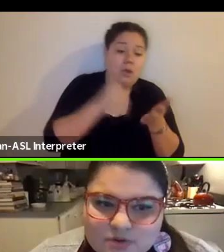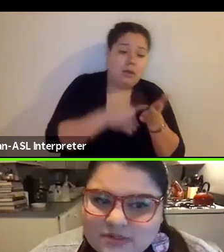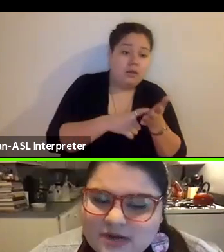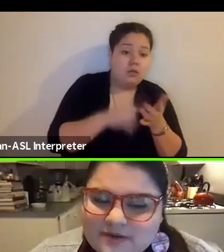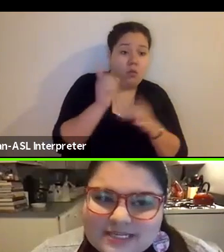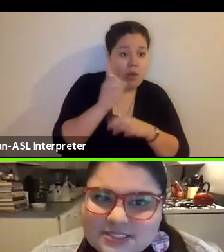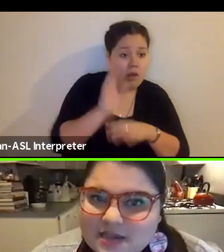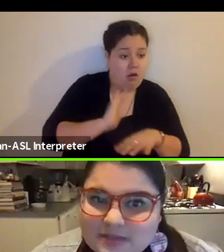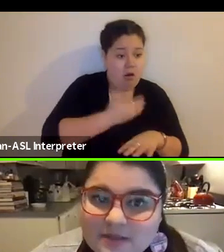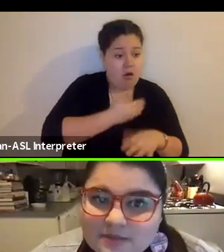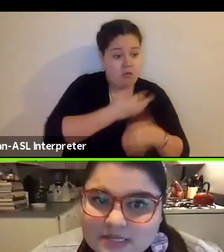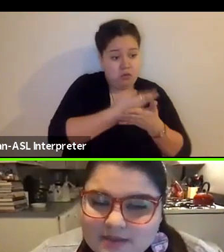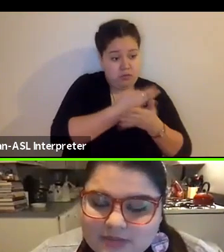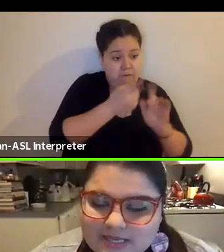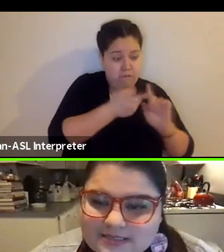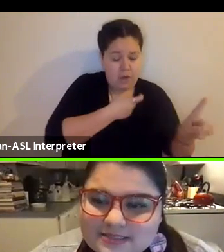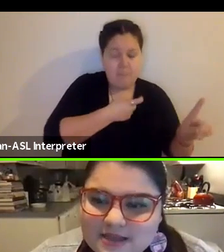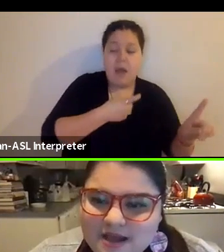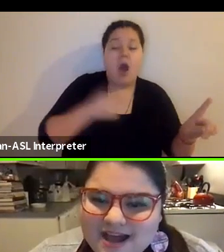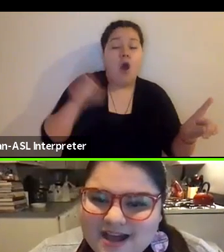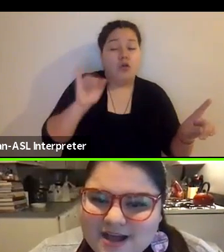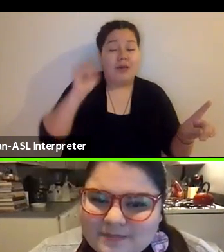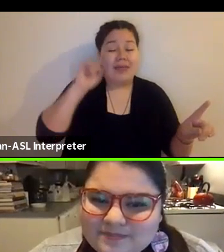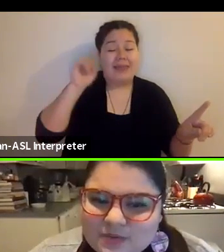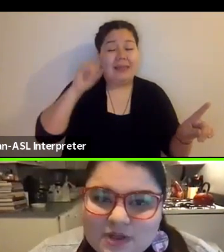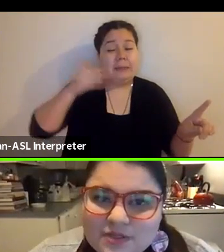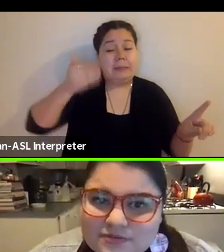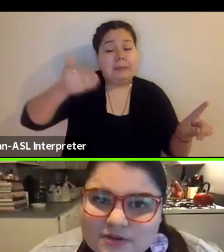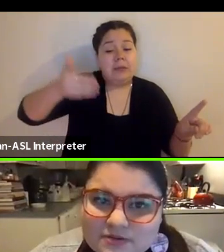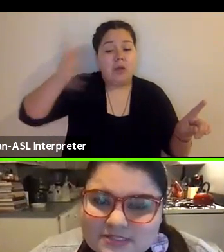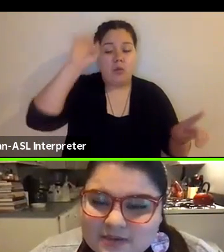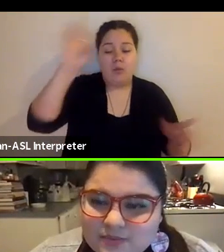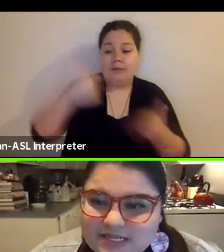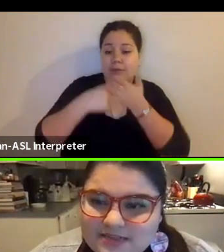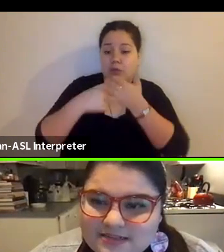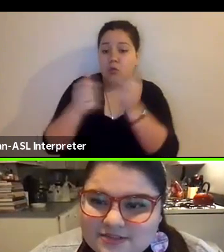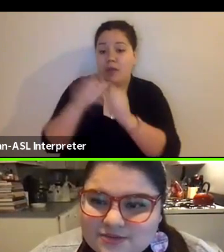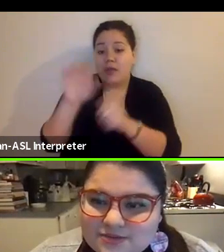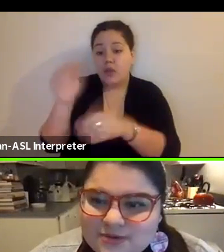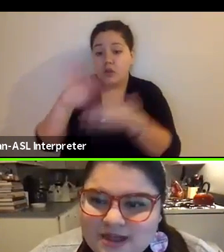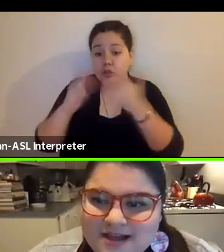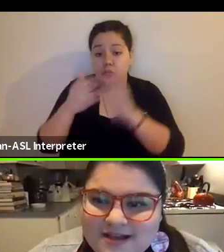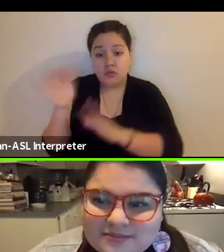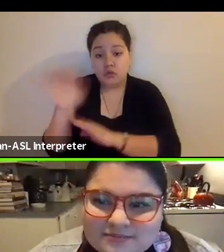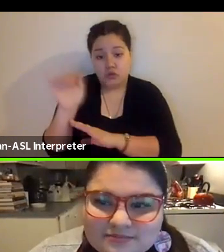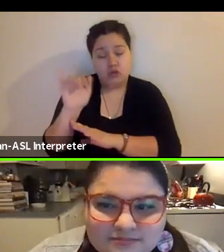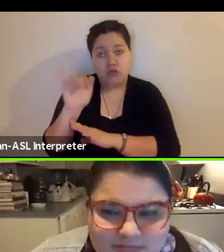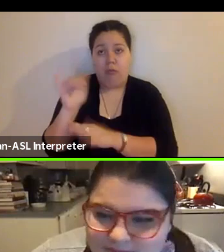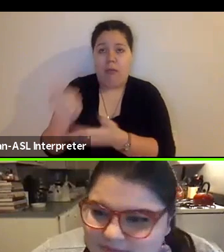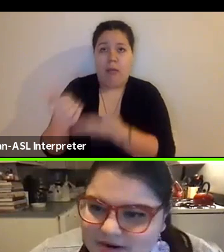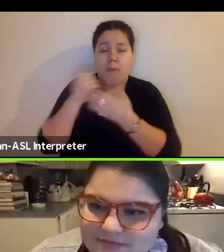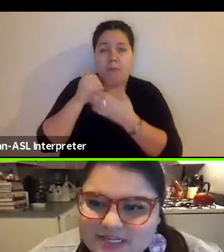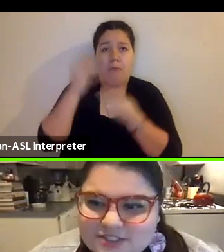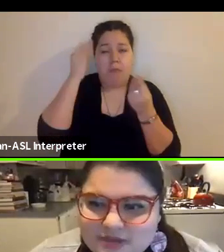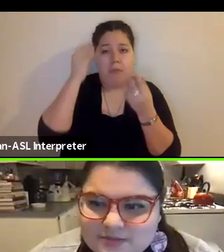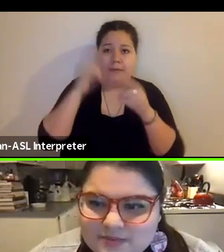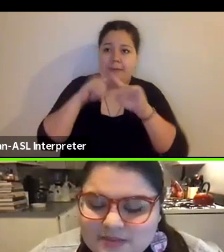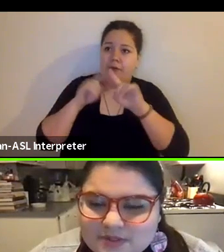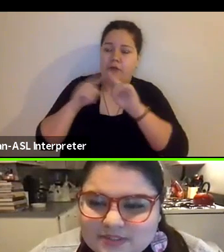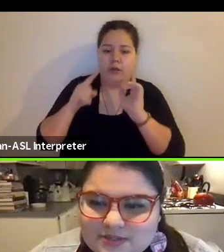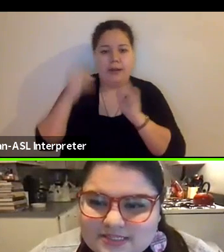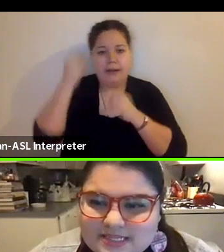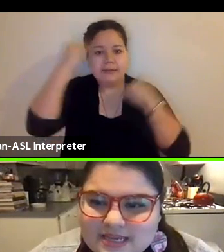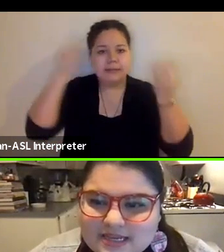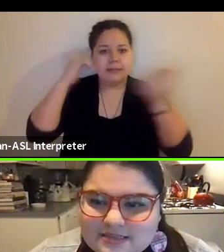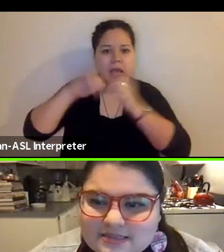have more conversations coming up in the coming weeks with other folks, like we need to be in better conversations with